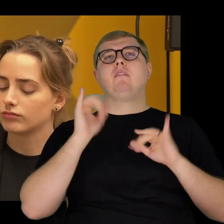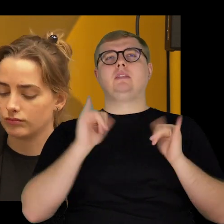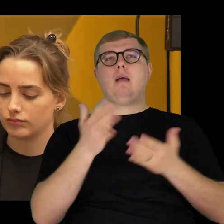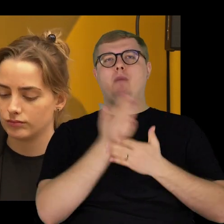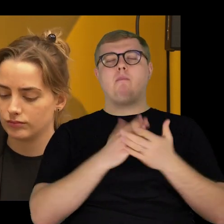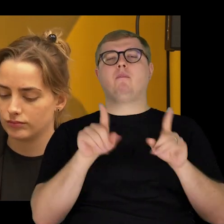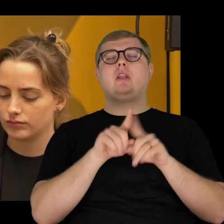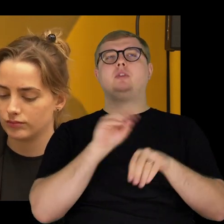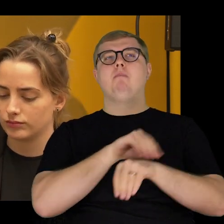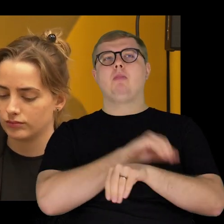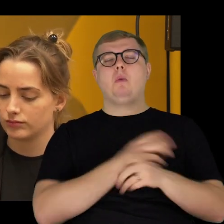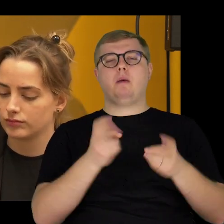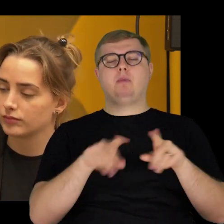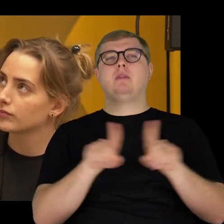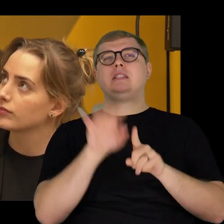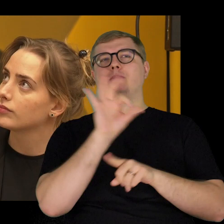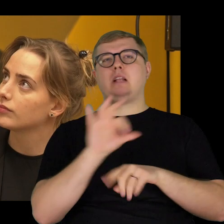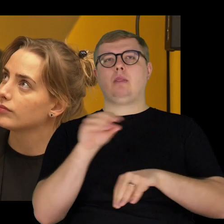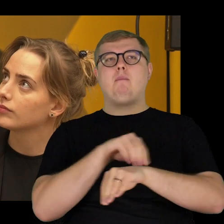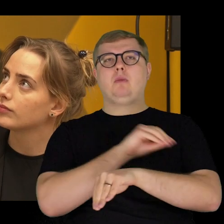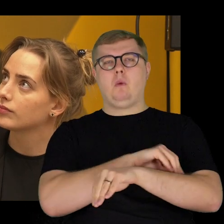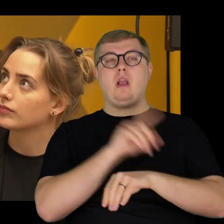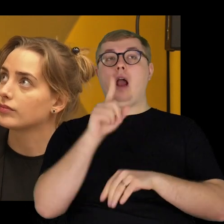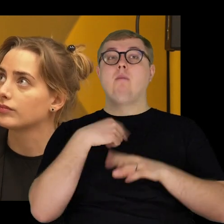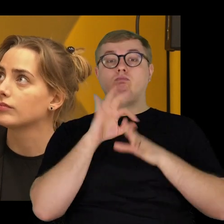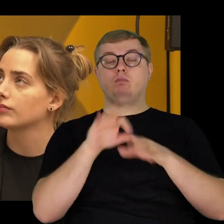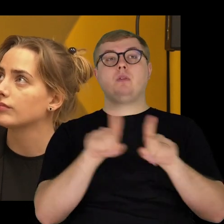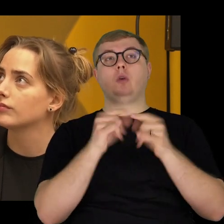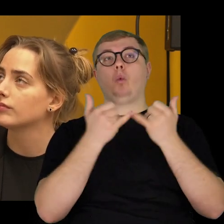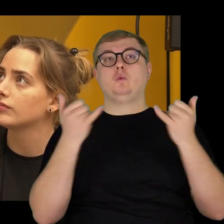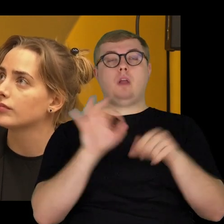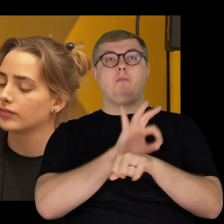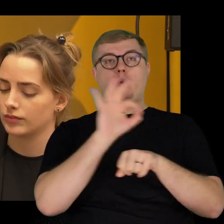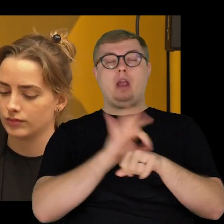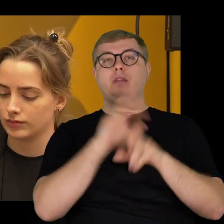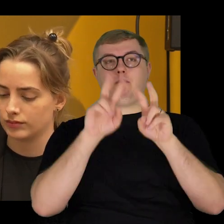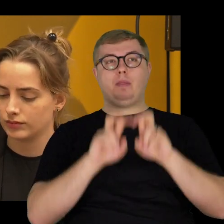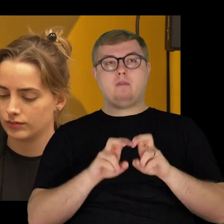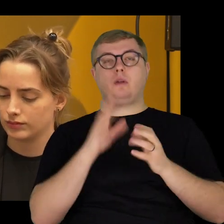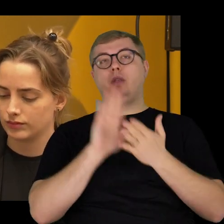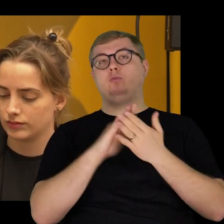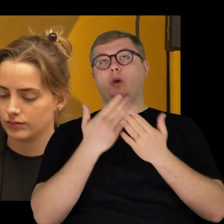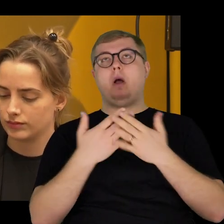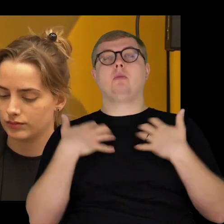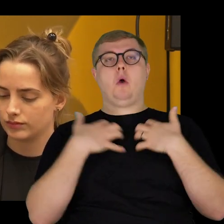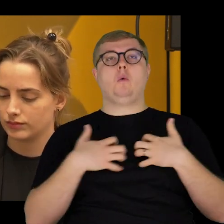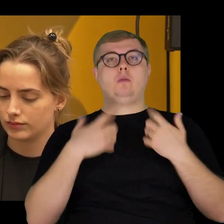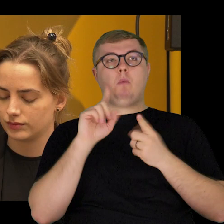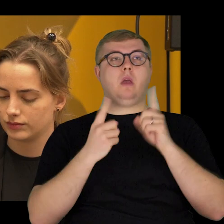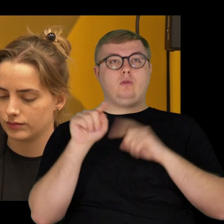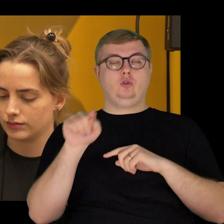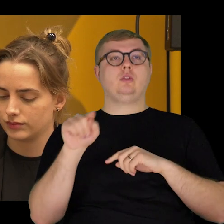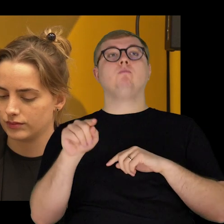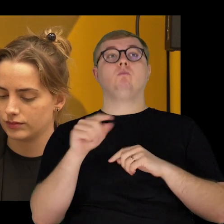method and methodology, but we bring in different research projects. So for example, the Botanical Garden was mainly Jamie's